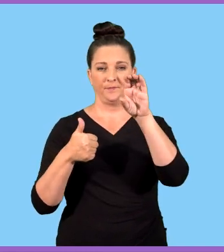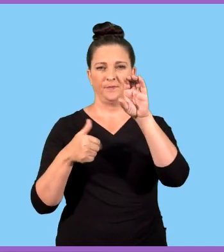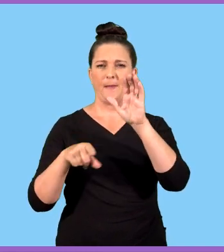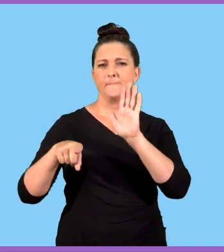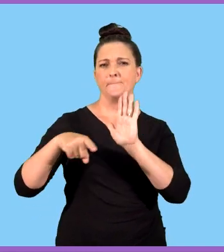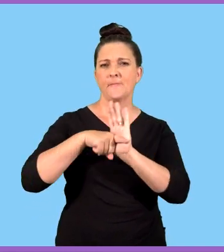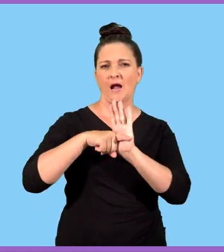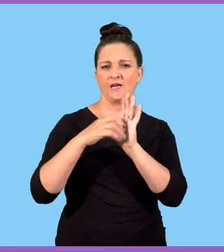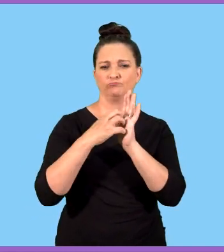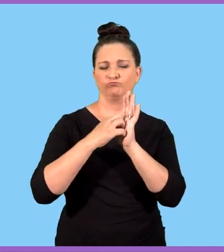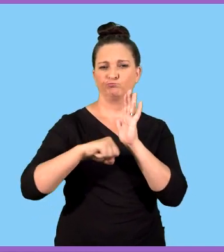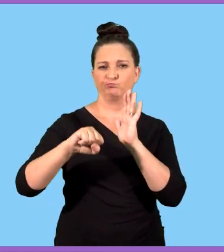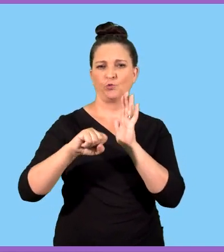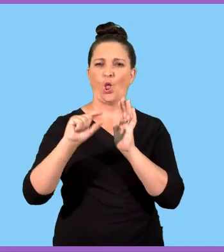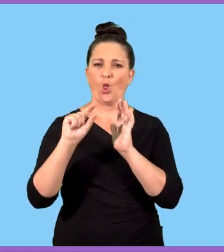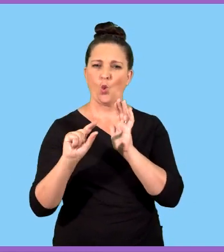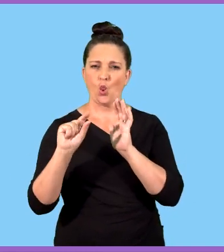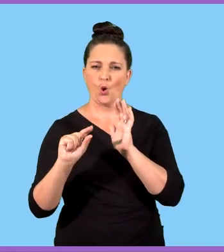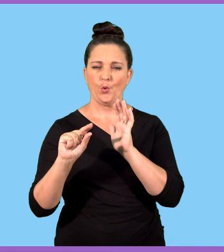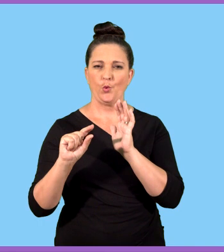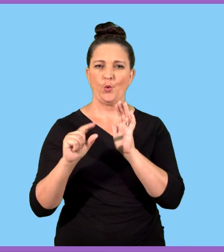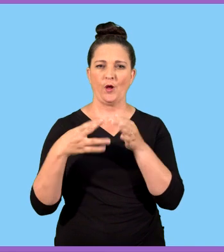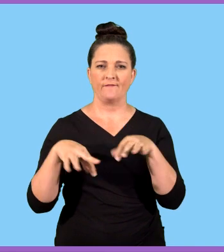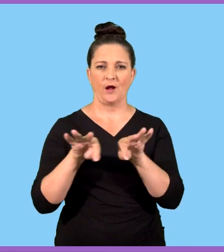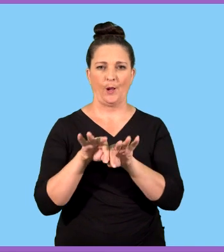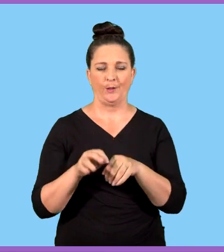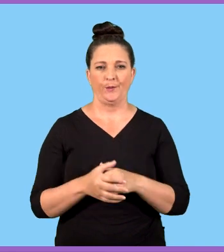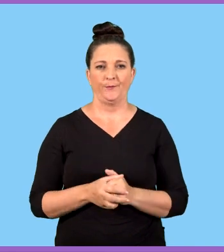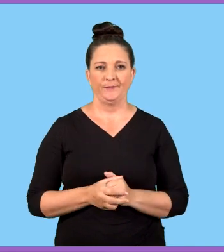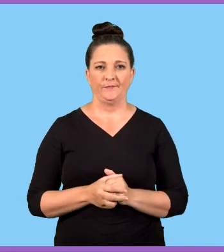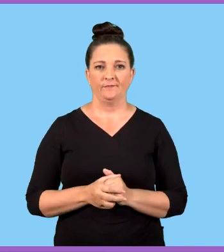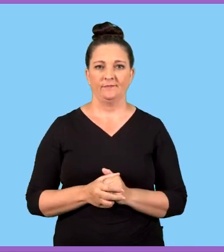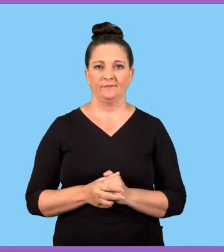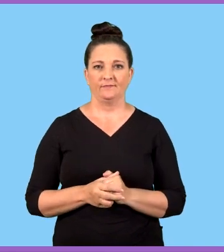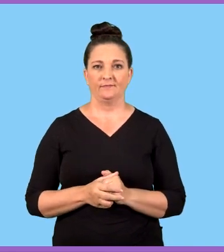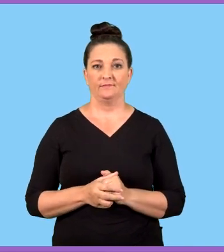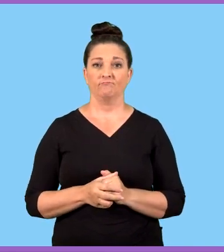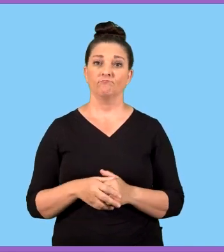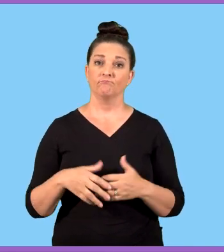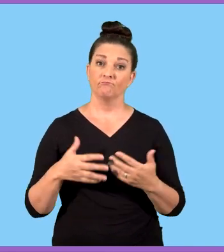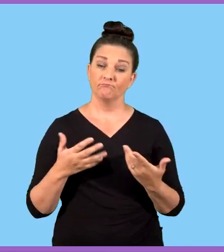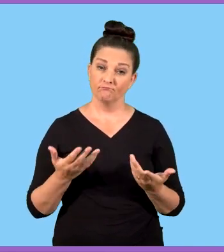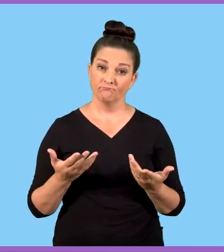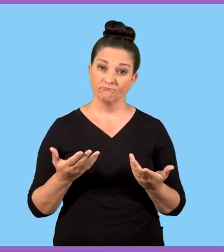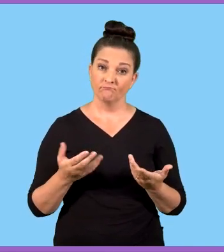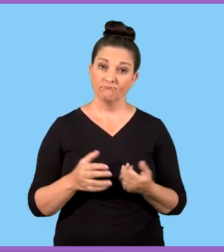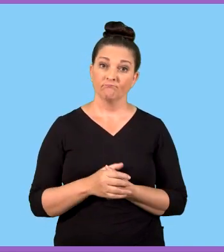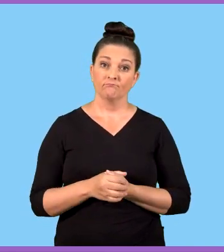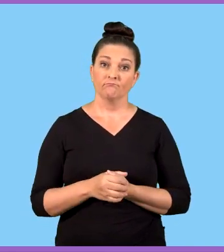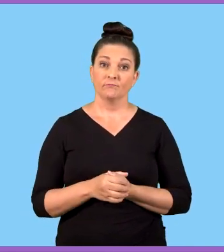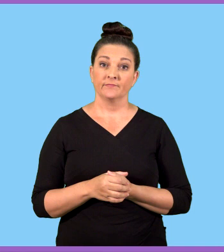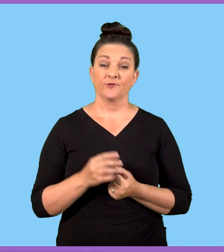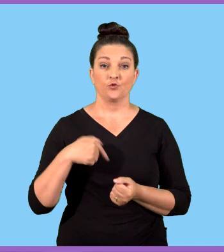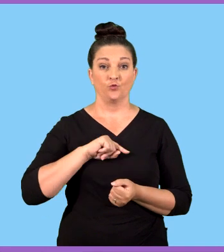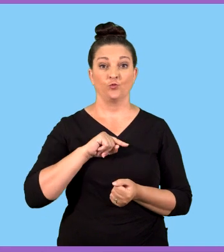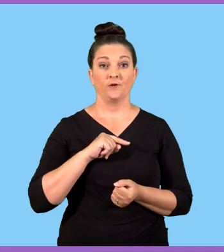minus the lowest value. The biggest value minus the smallest value. So in that